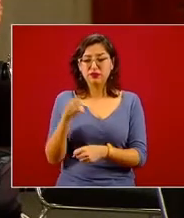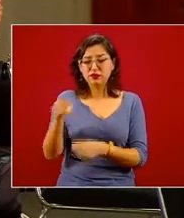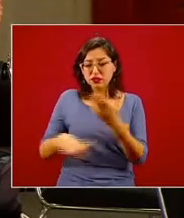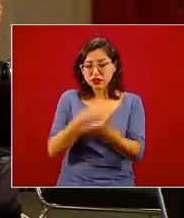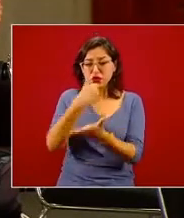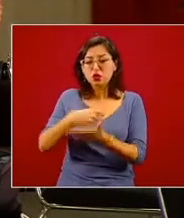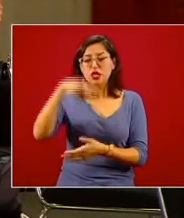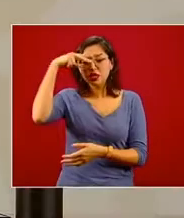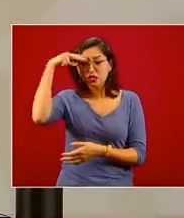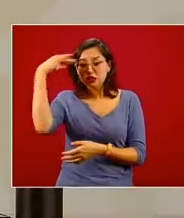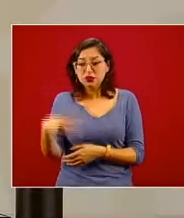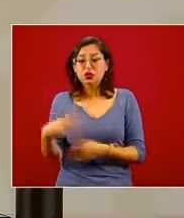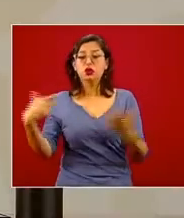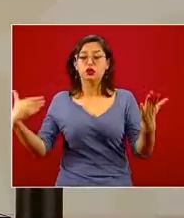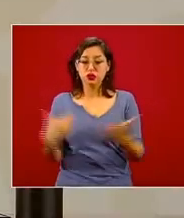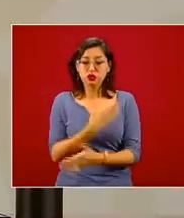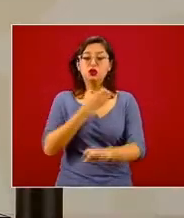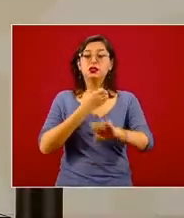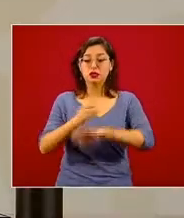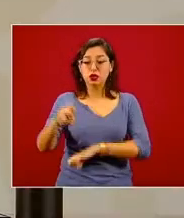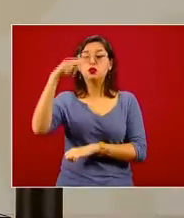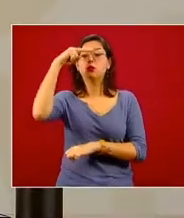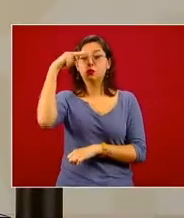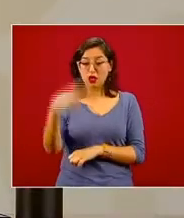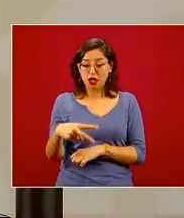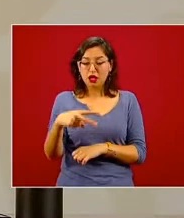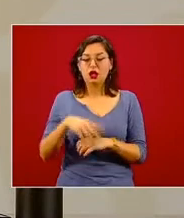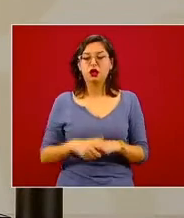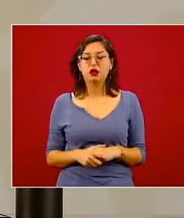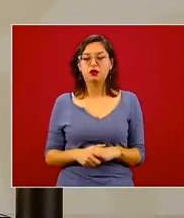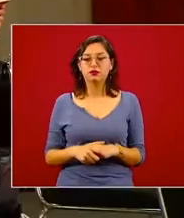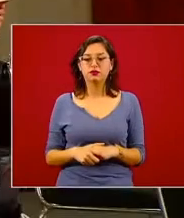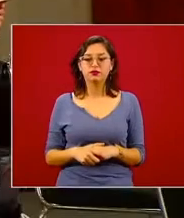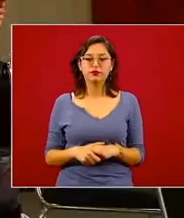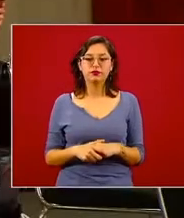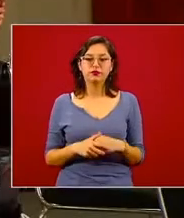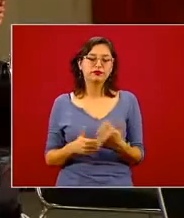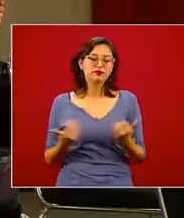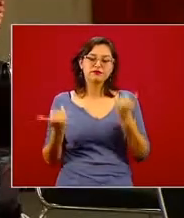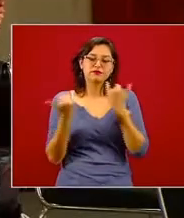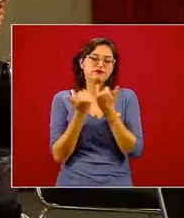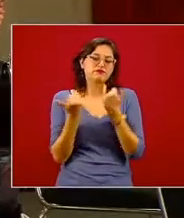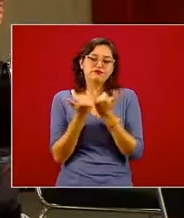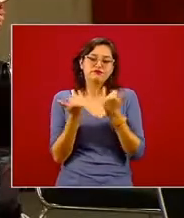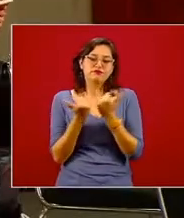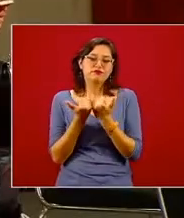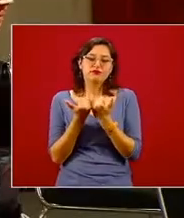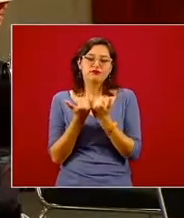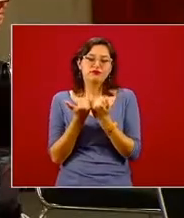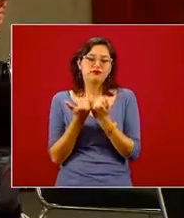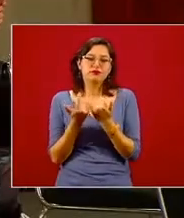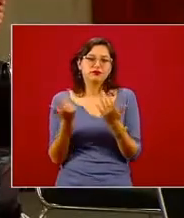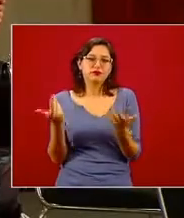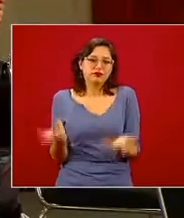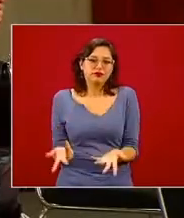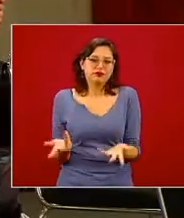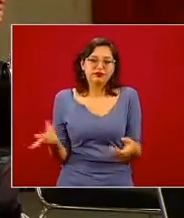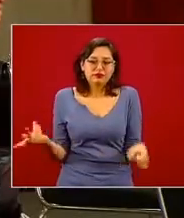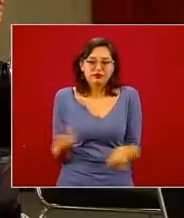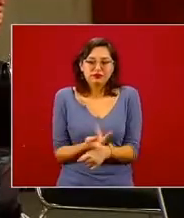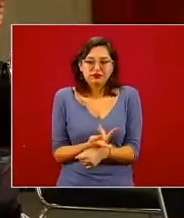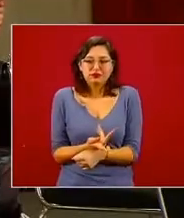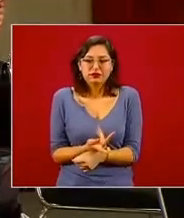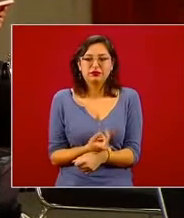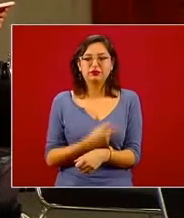one México case y from originario del Estado de April México. 9. Aquí, igual que el anterior, digamos, This is a ¿qué es lo person que se from pudiera hacer